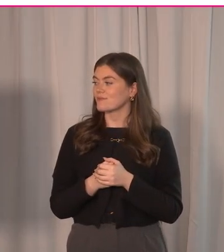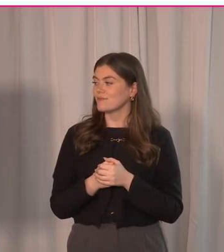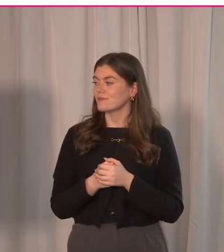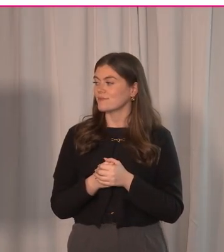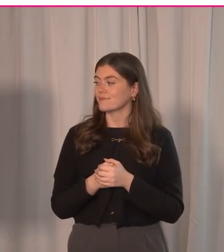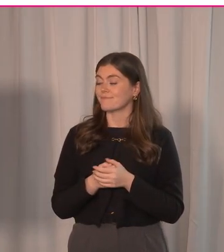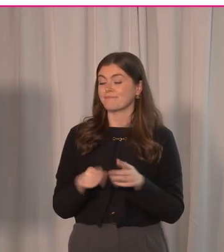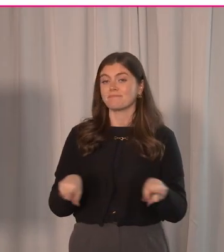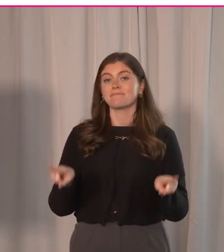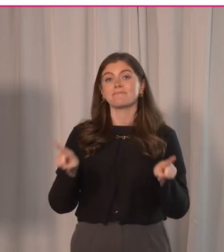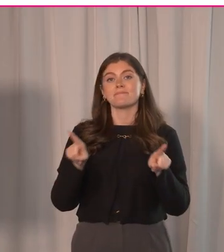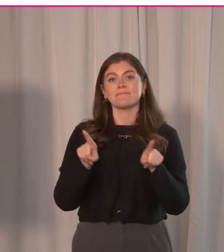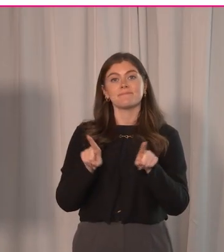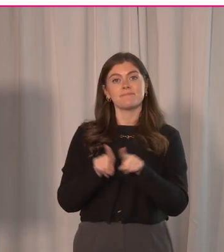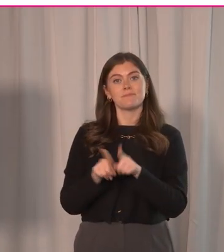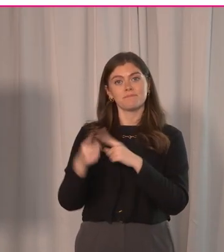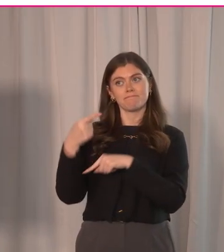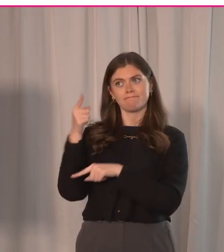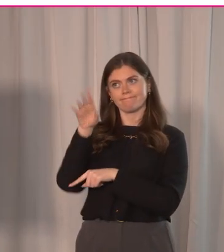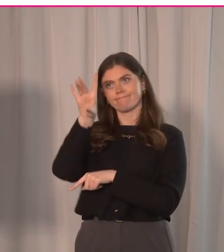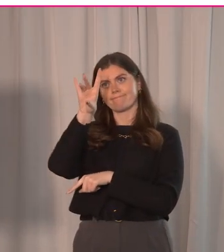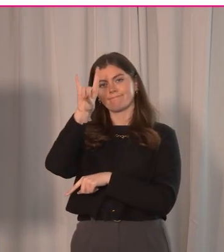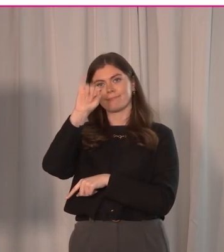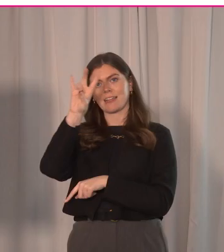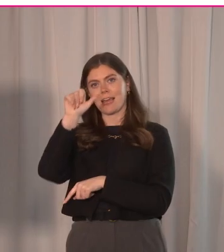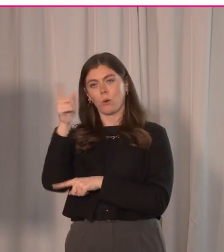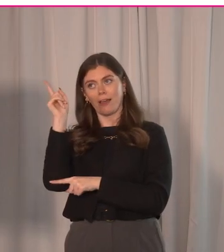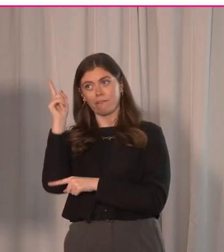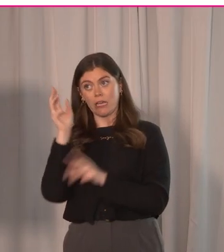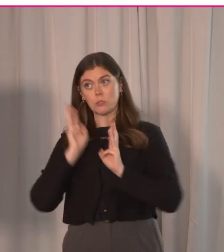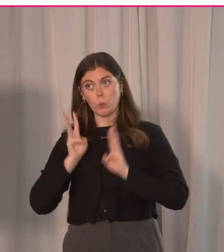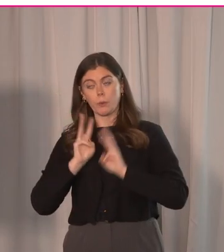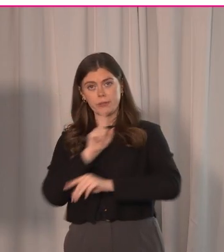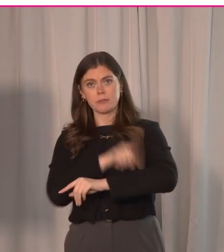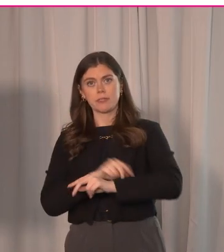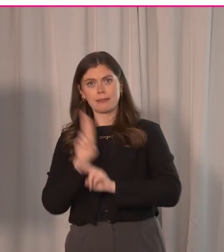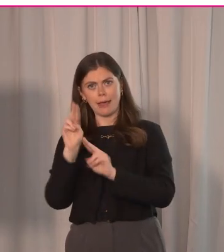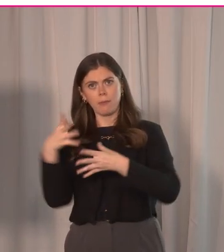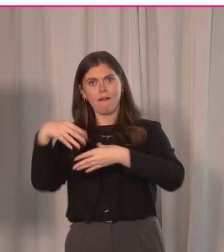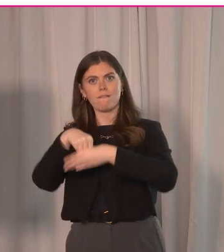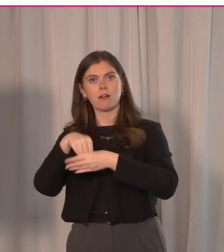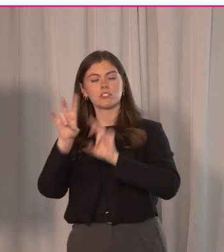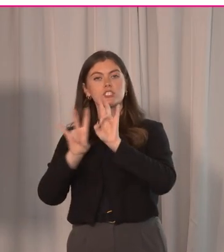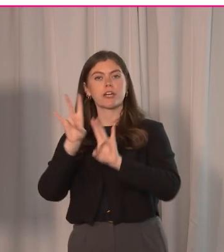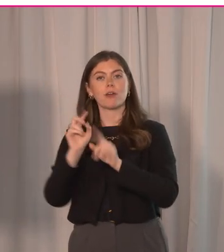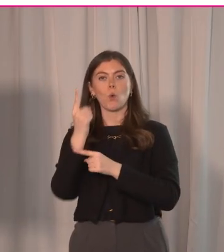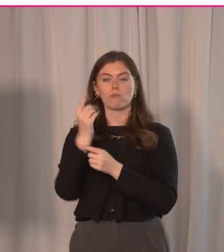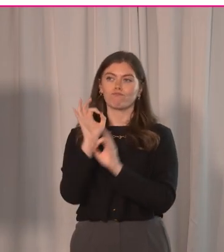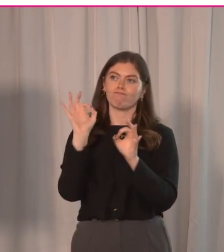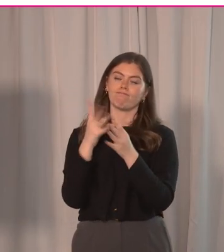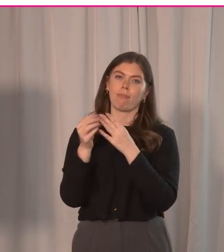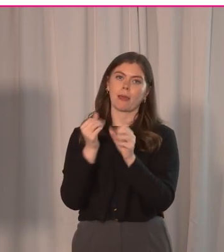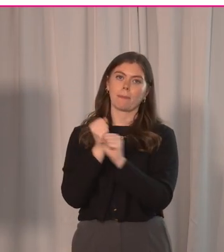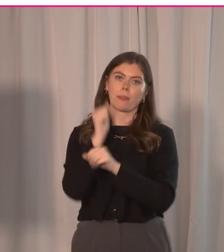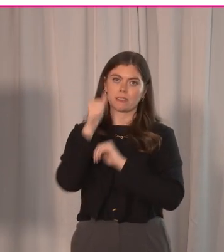Basically, then we also advised HICWA to ensure that women with disabilities could participate in the survey. And one of the good things about this